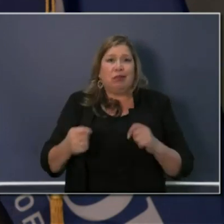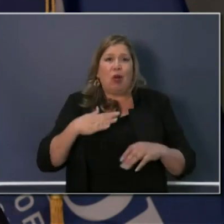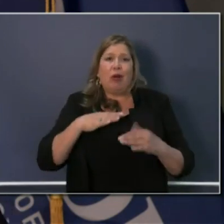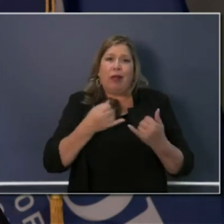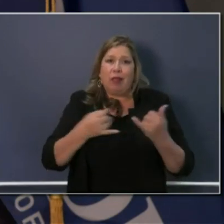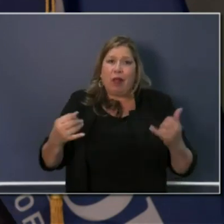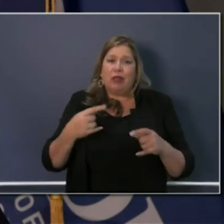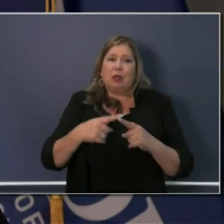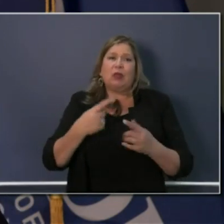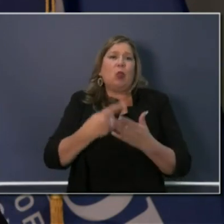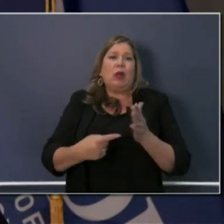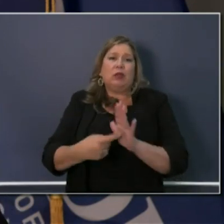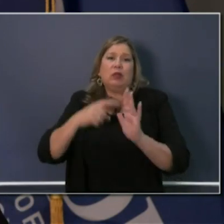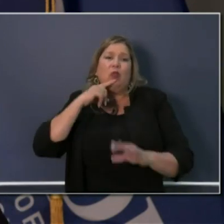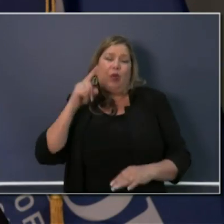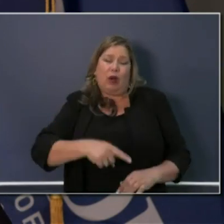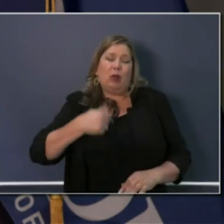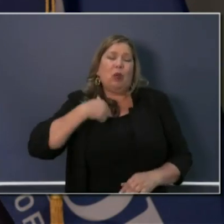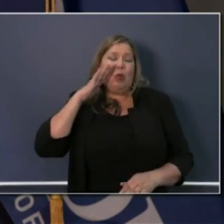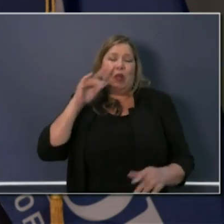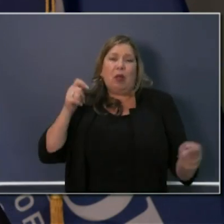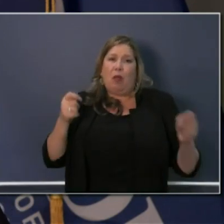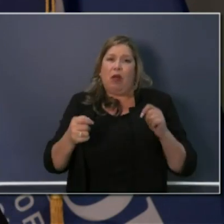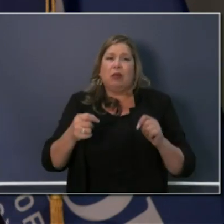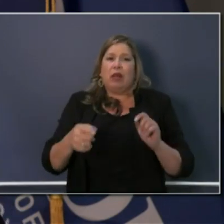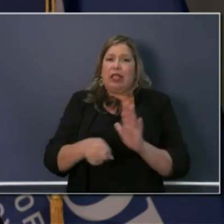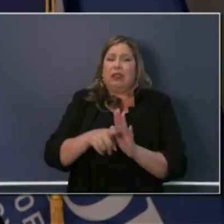time. Matt Levin, Cal Matters.